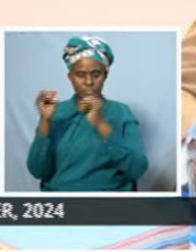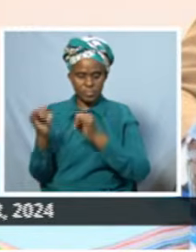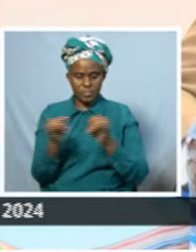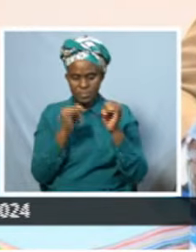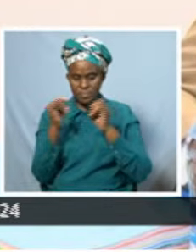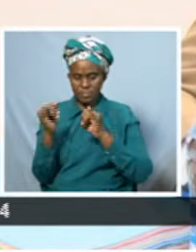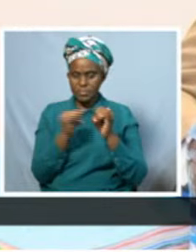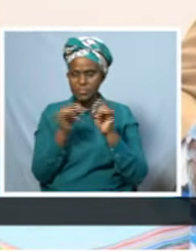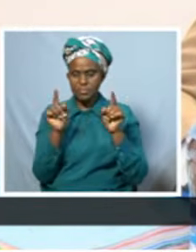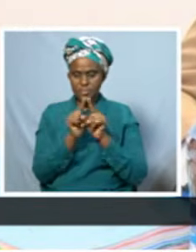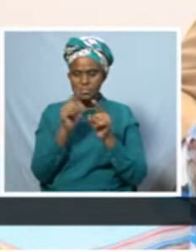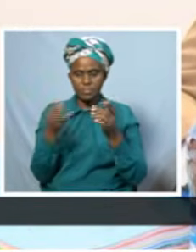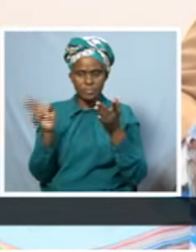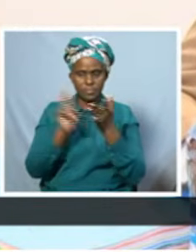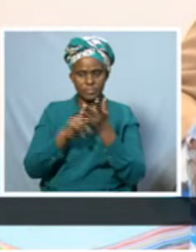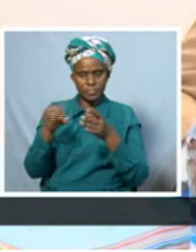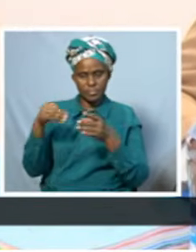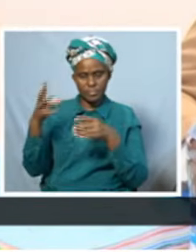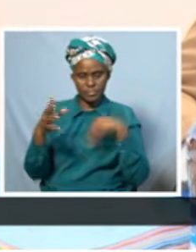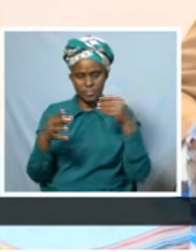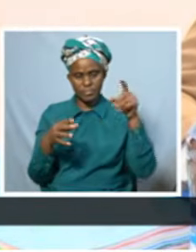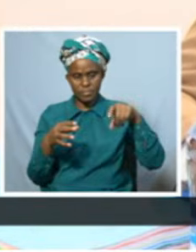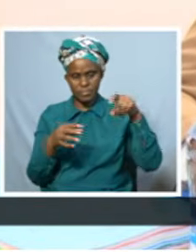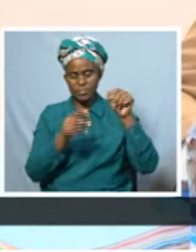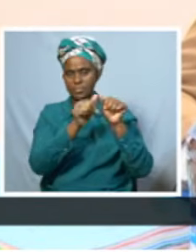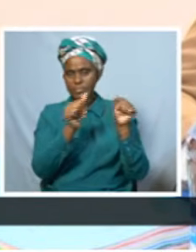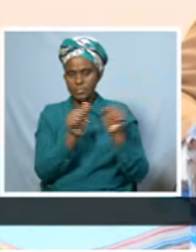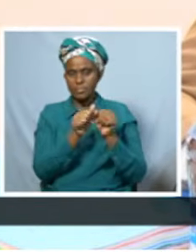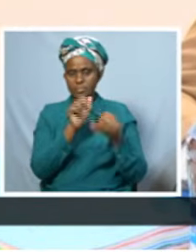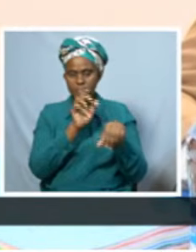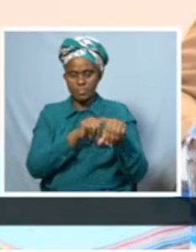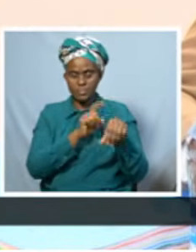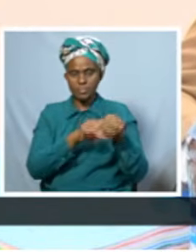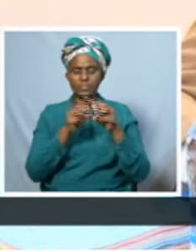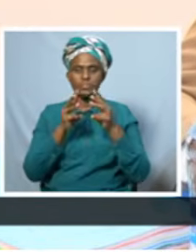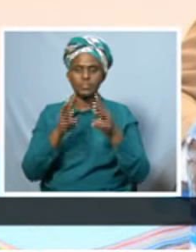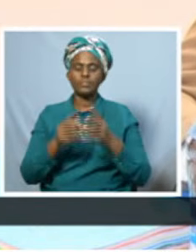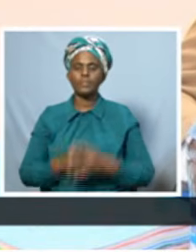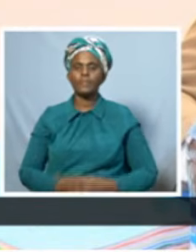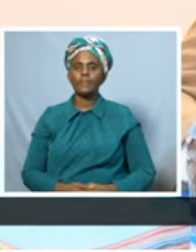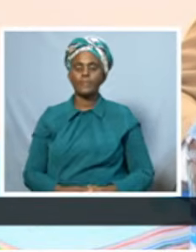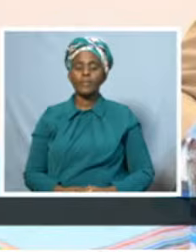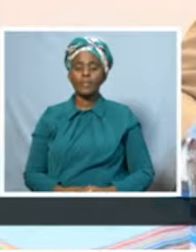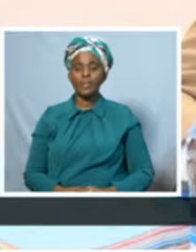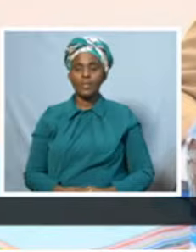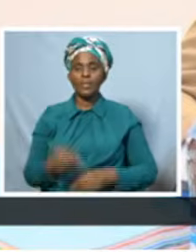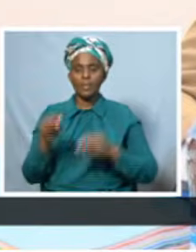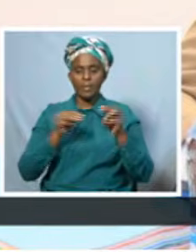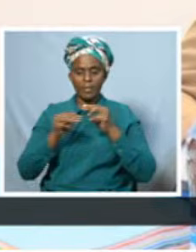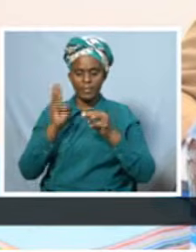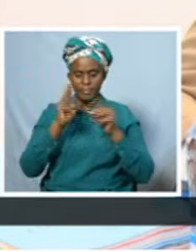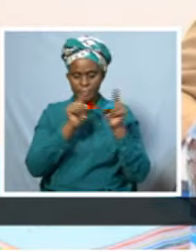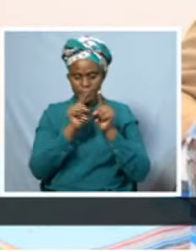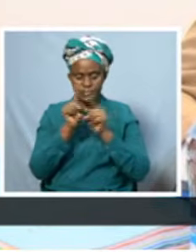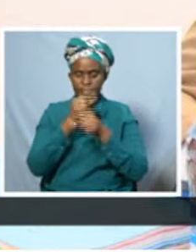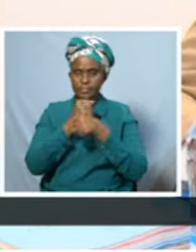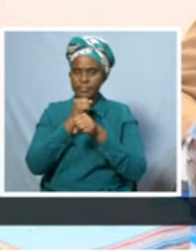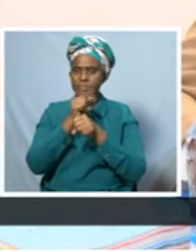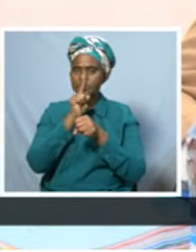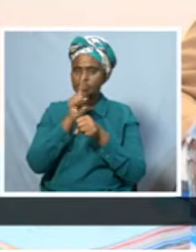implement and reallocate funds to needy areas in a timely manner. Management will also